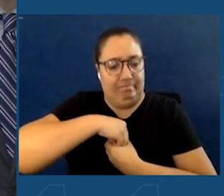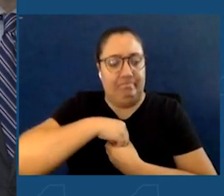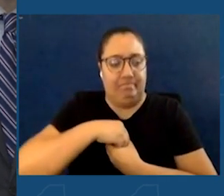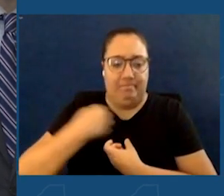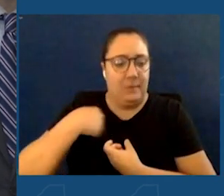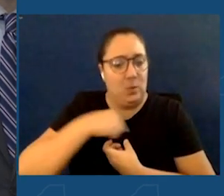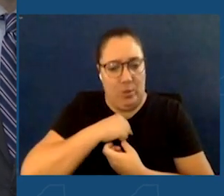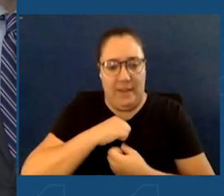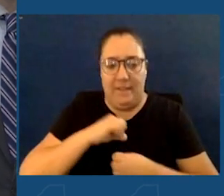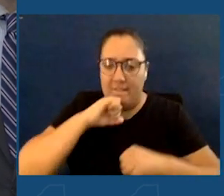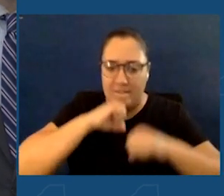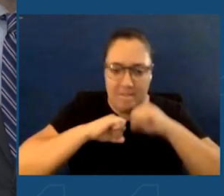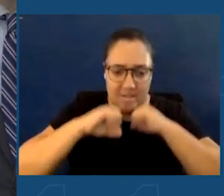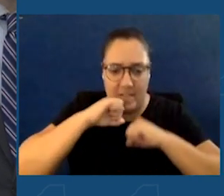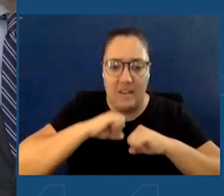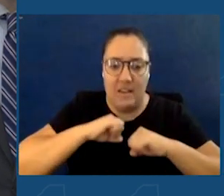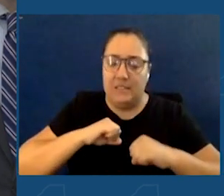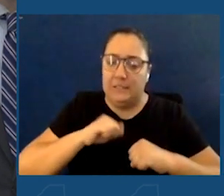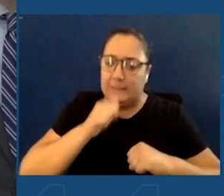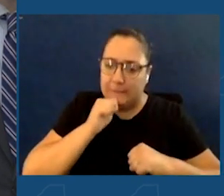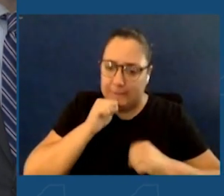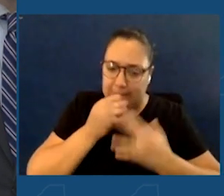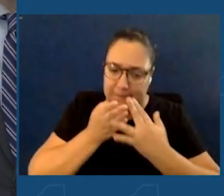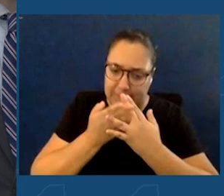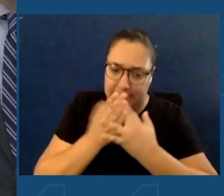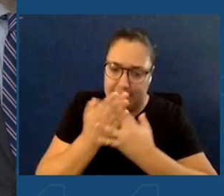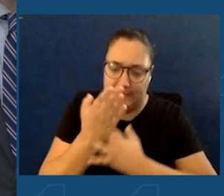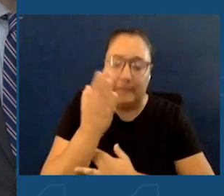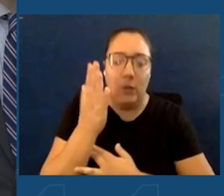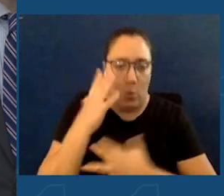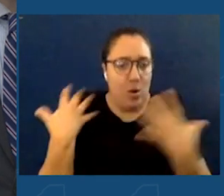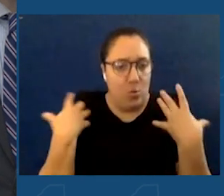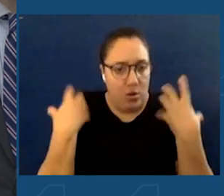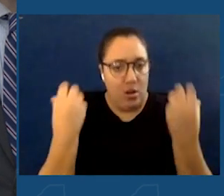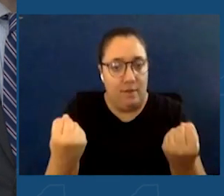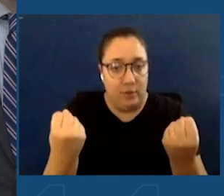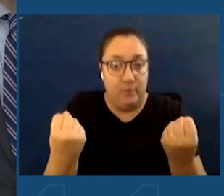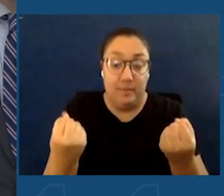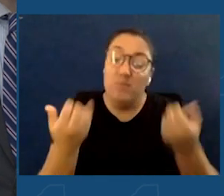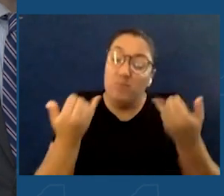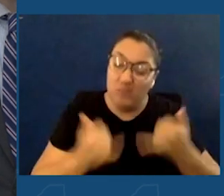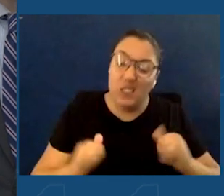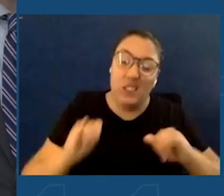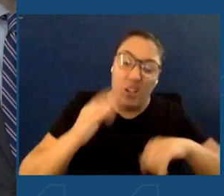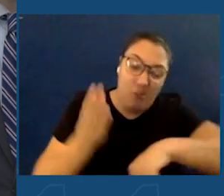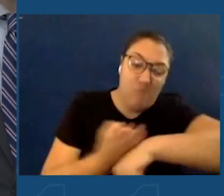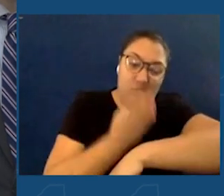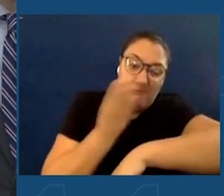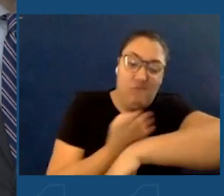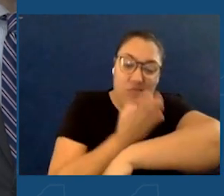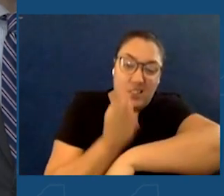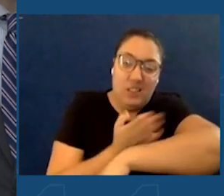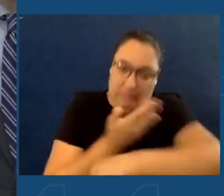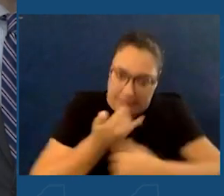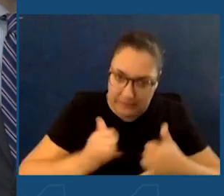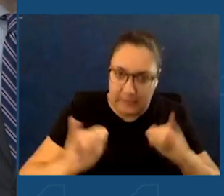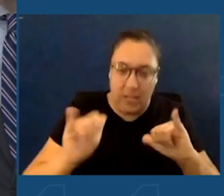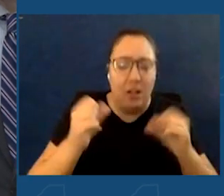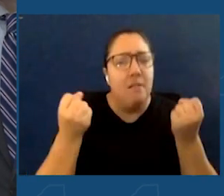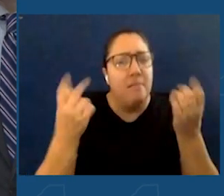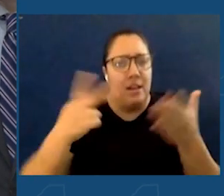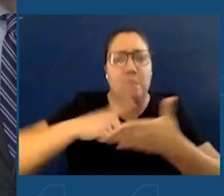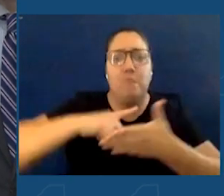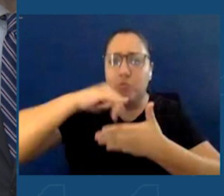and we recover. And today, we're still rebuilding. We've had an extraordinary amount of projects to deal